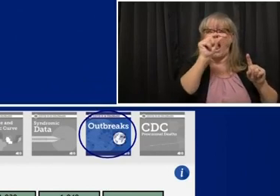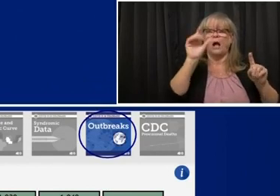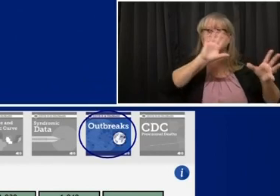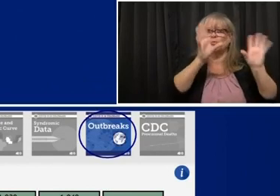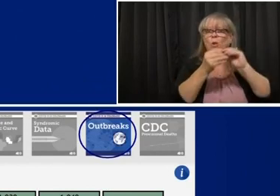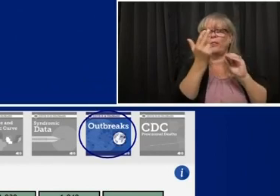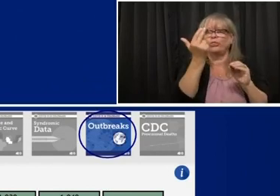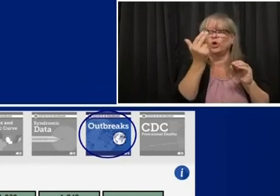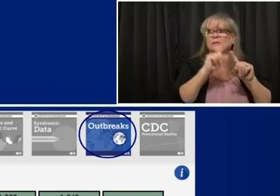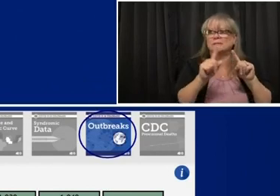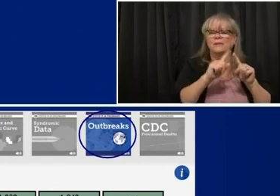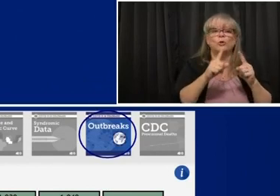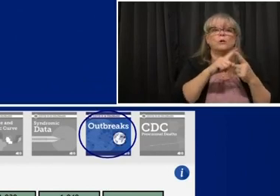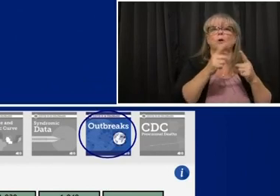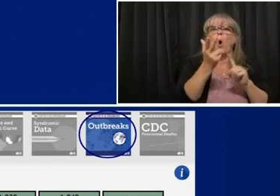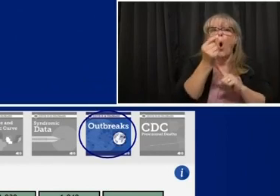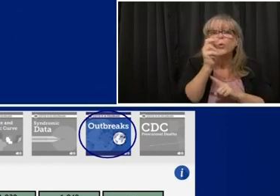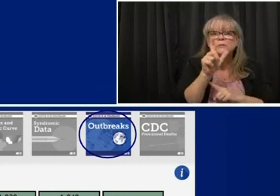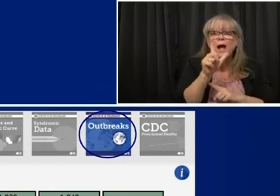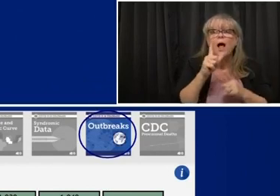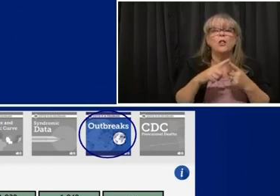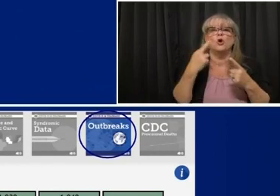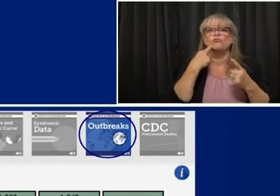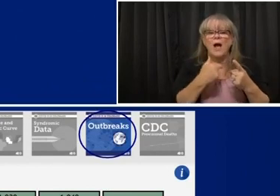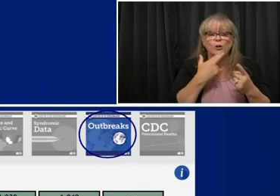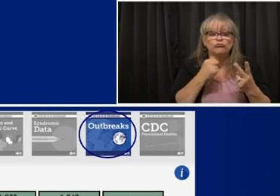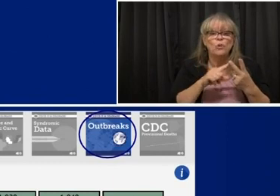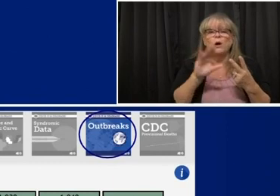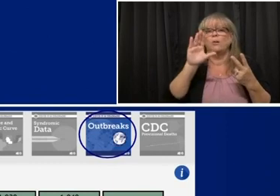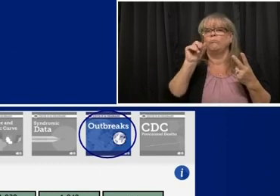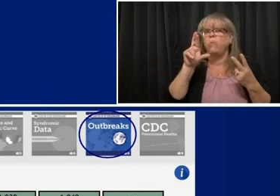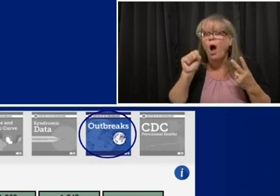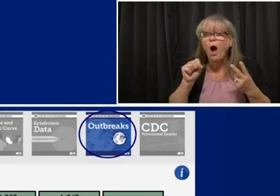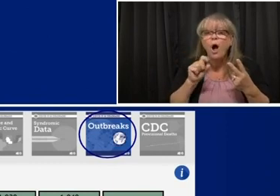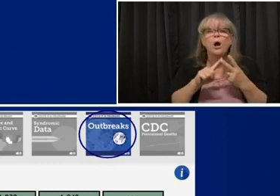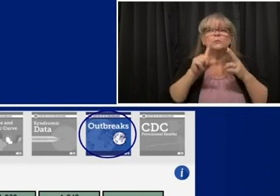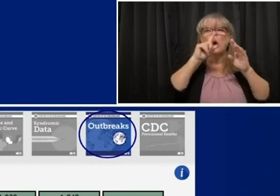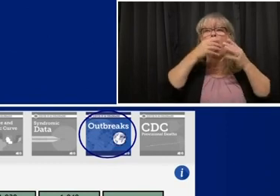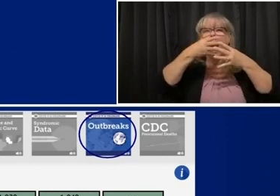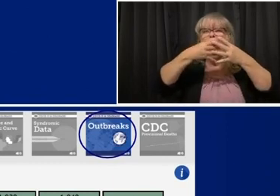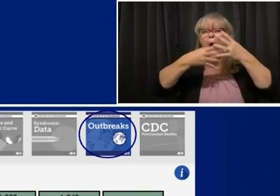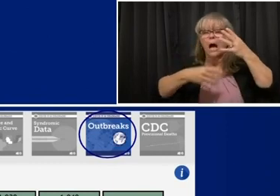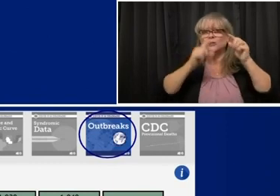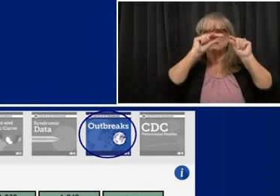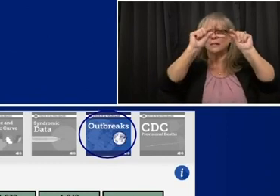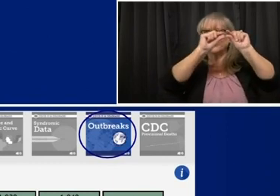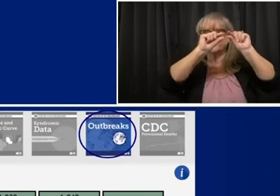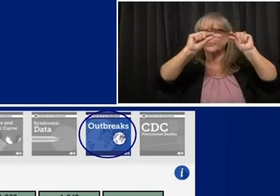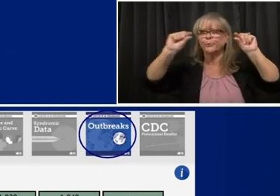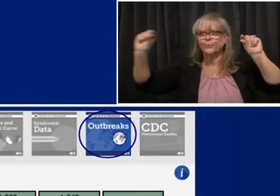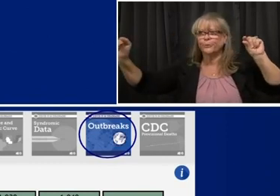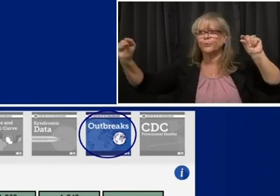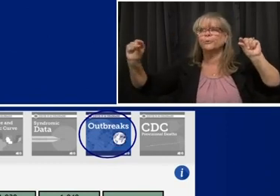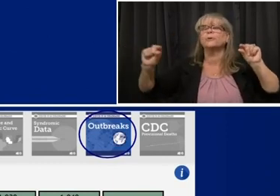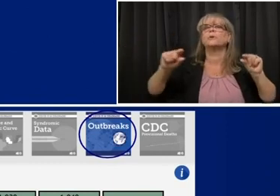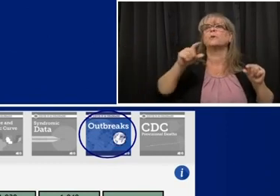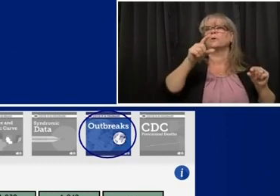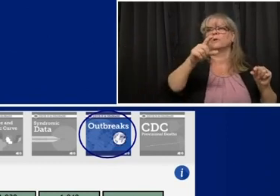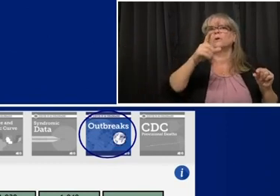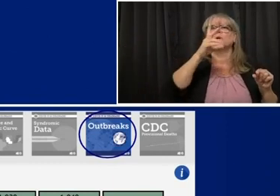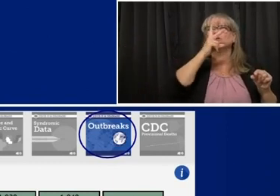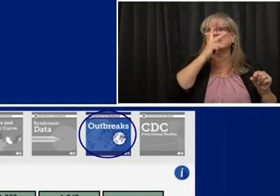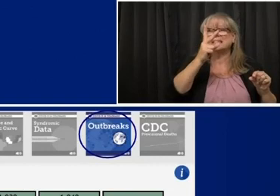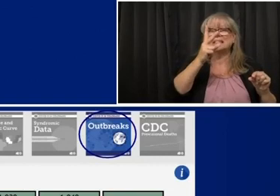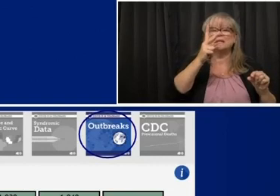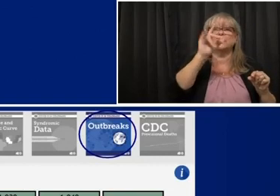and understand where we are seeing outbreaks in the state. And you can look at this on a weekly basis or on a monthly basis. What's shown here